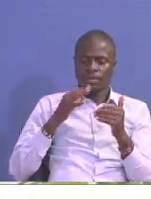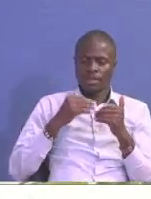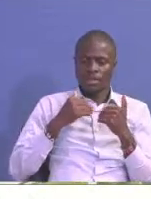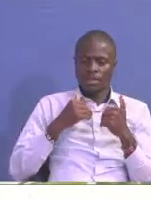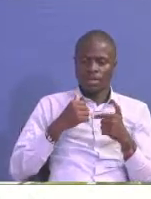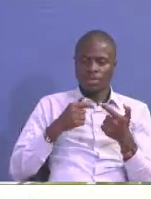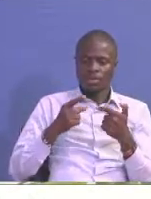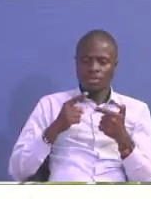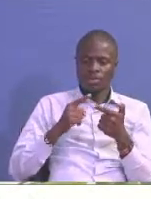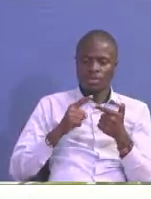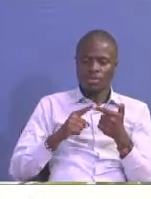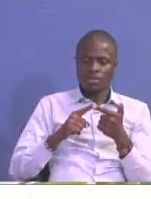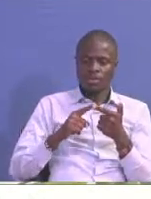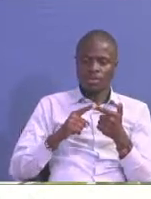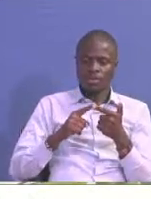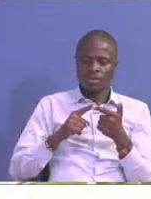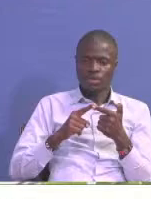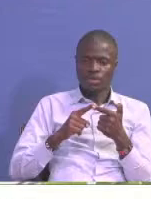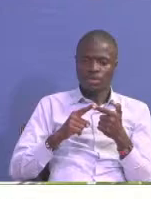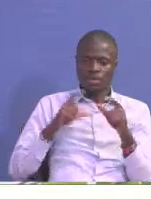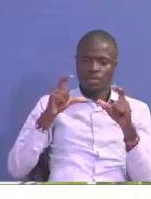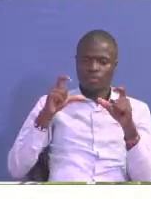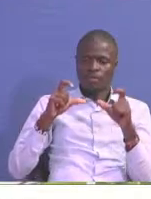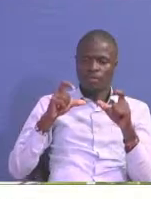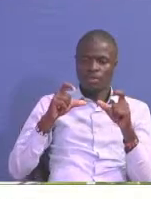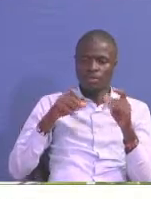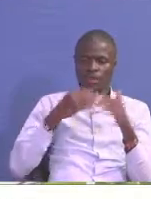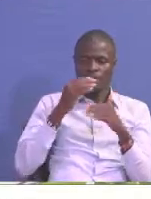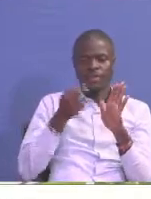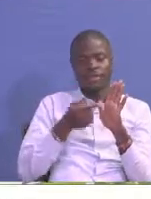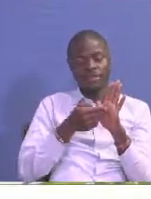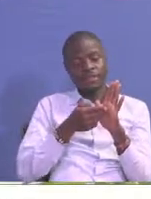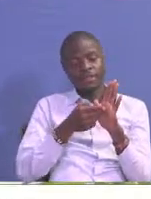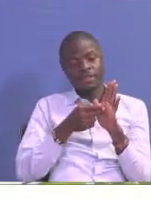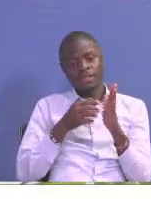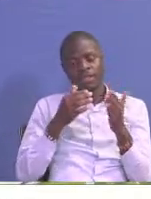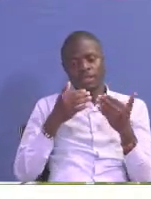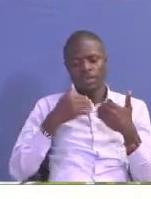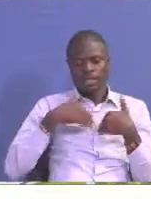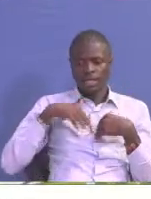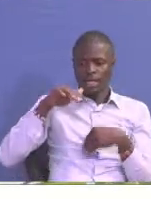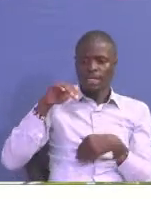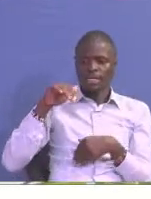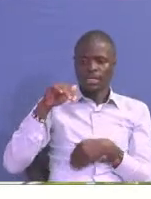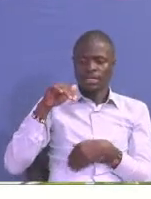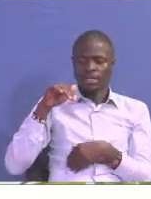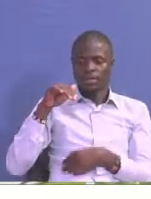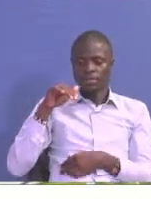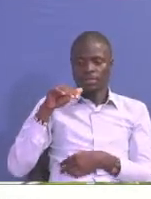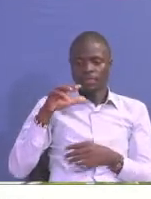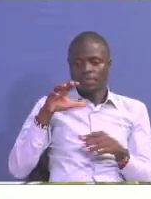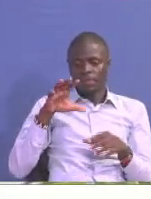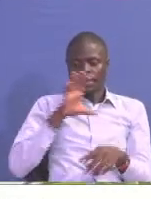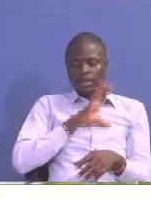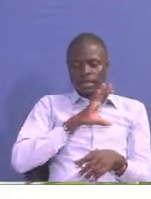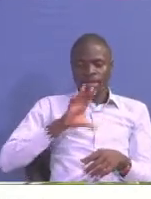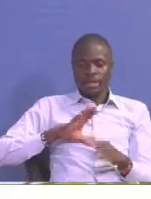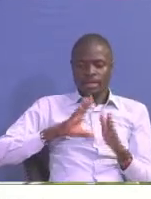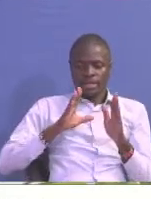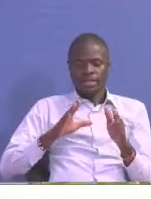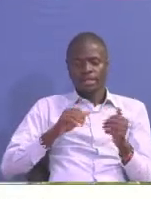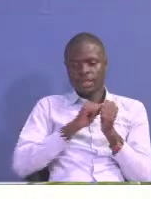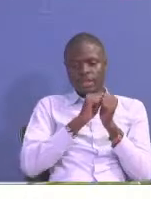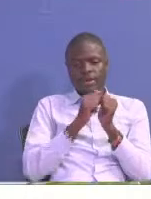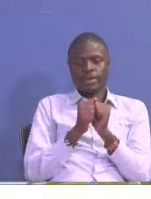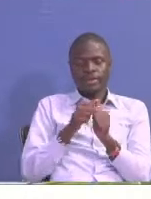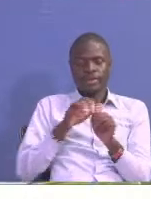go into a session of photo session after this, and we shall request the Chancellor, together with the